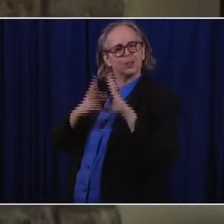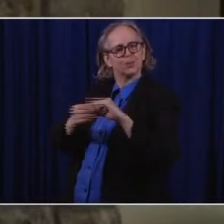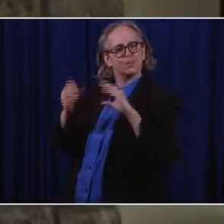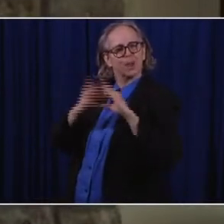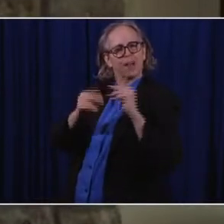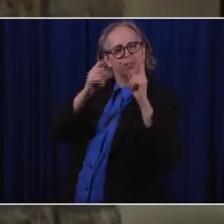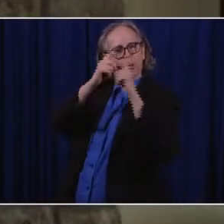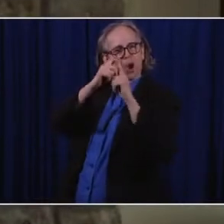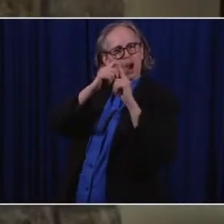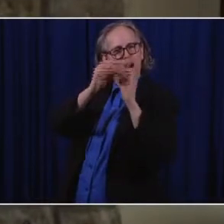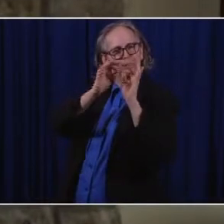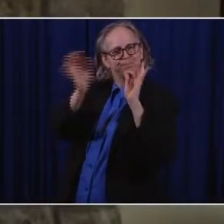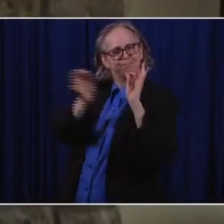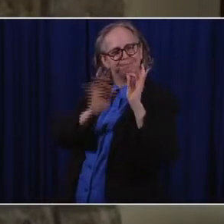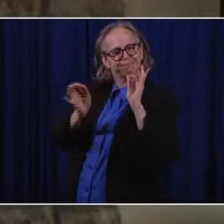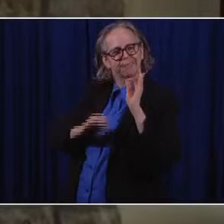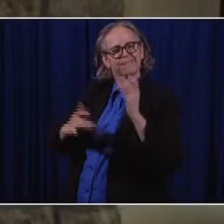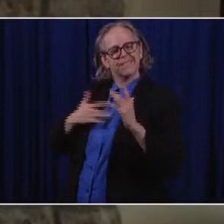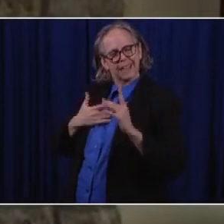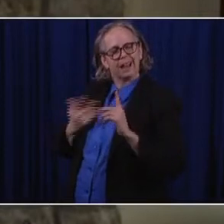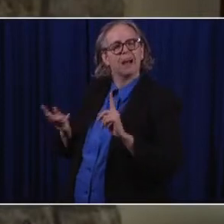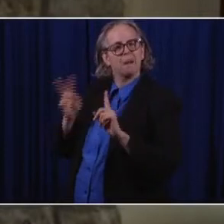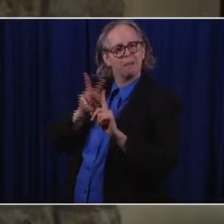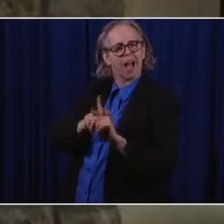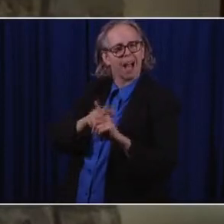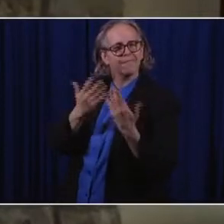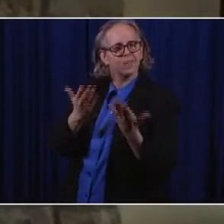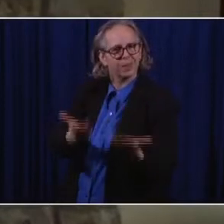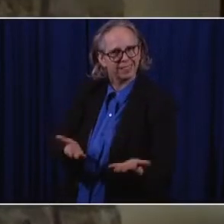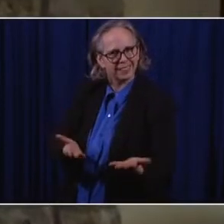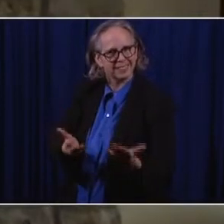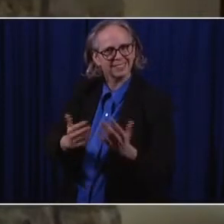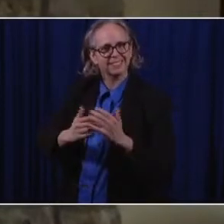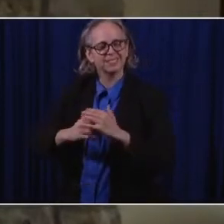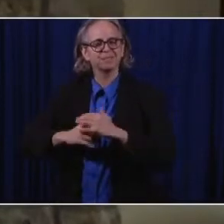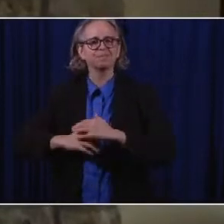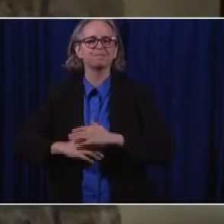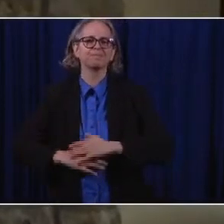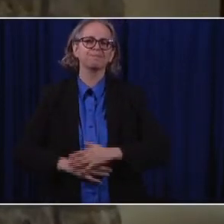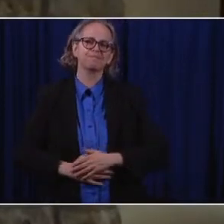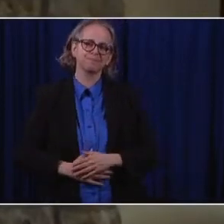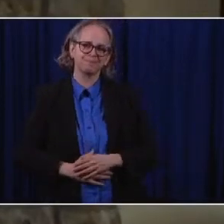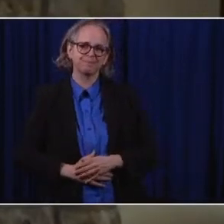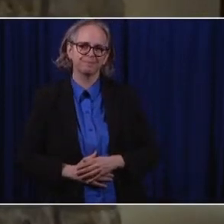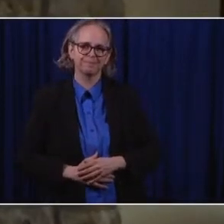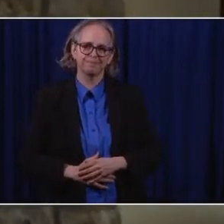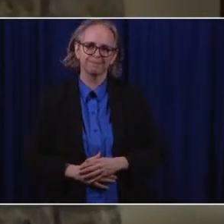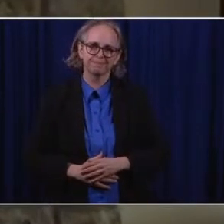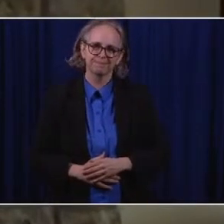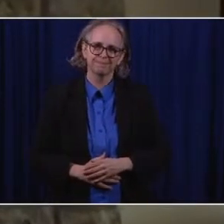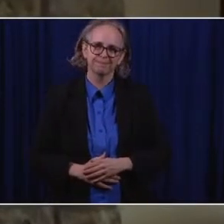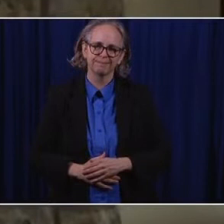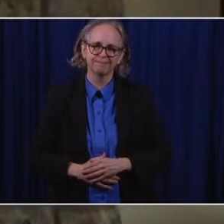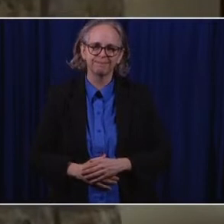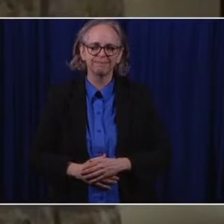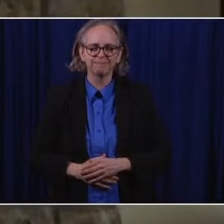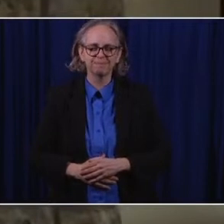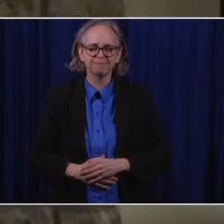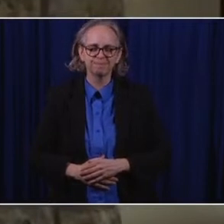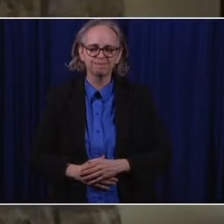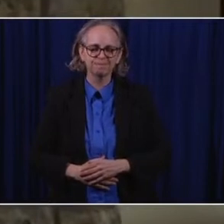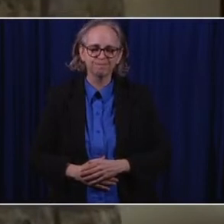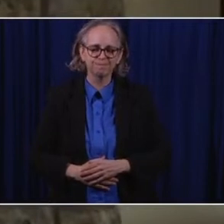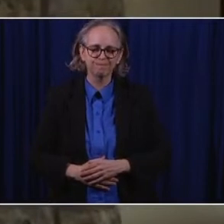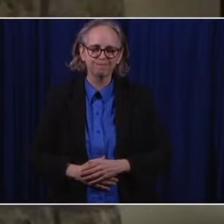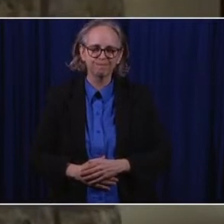it certainly reminds me of what we hope for and what our aspiration is for in the future, next Thanksgiving. There will be